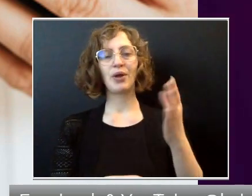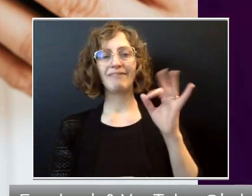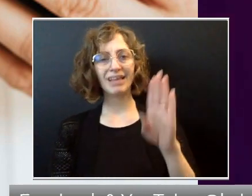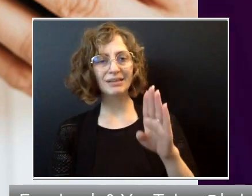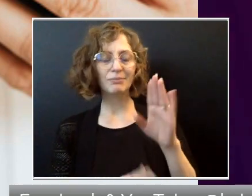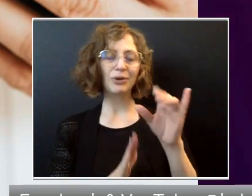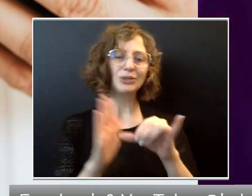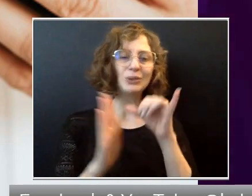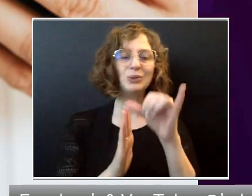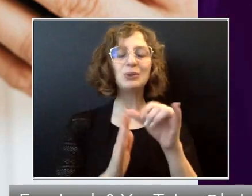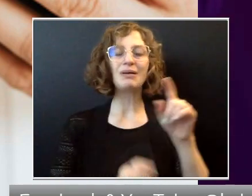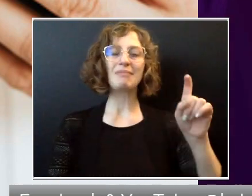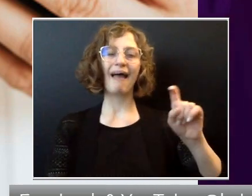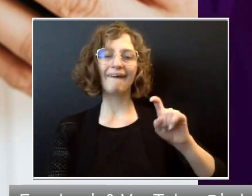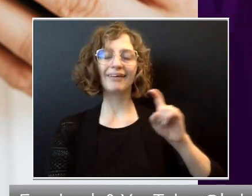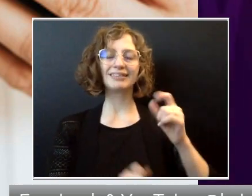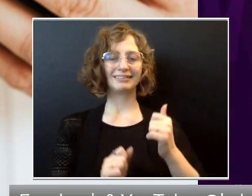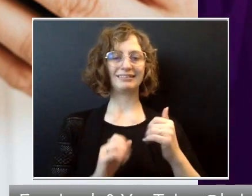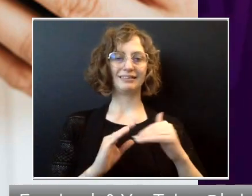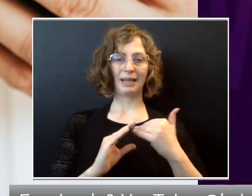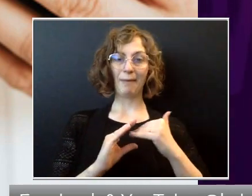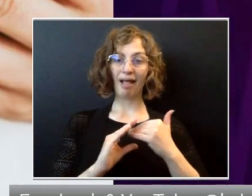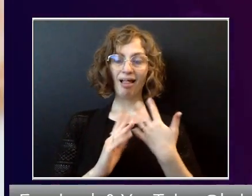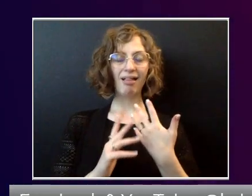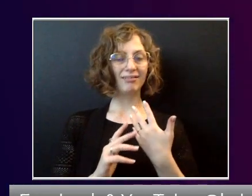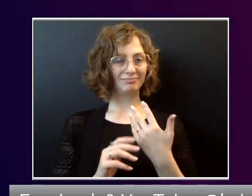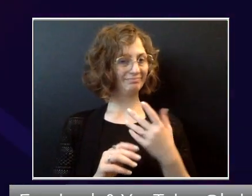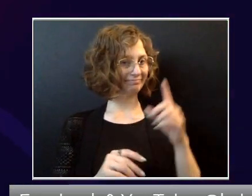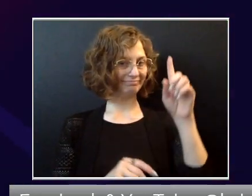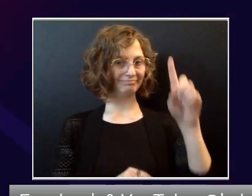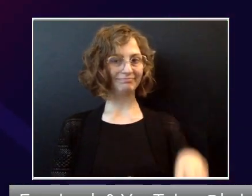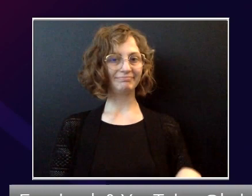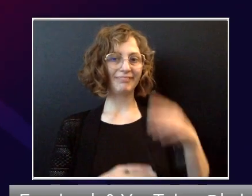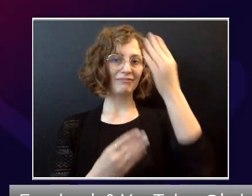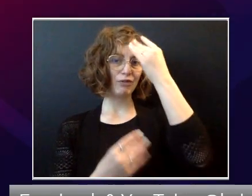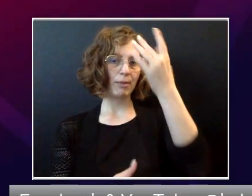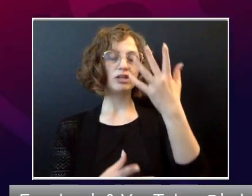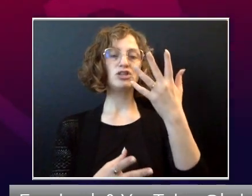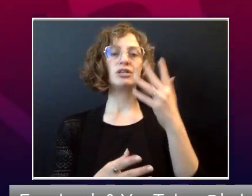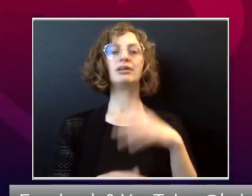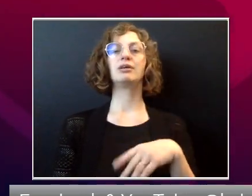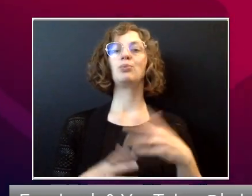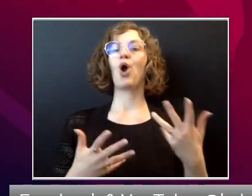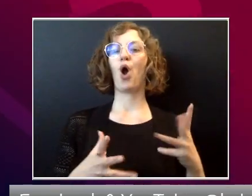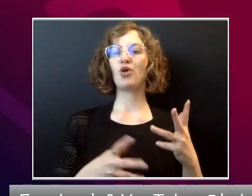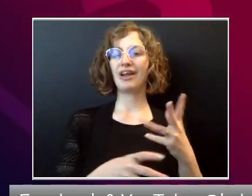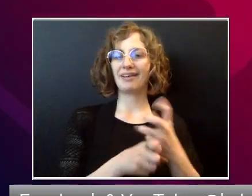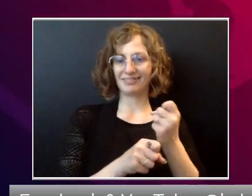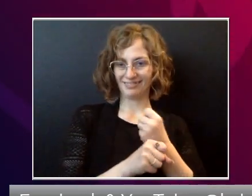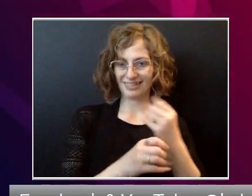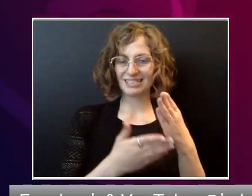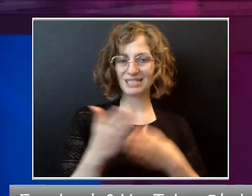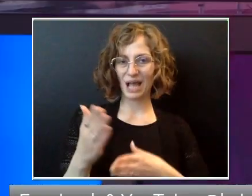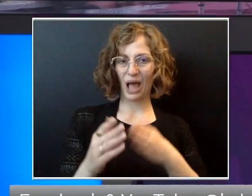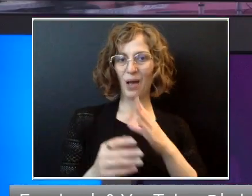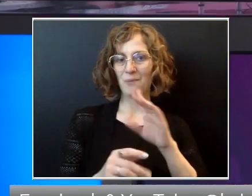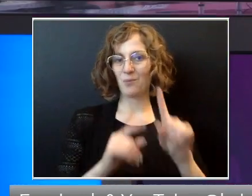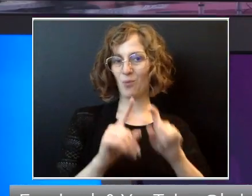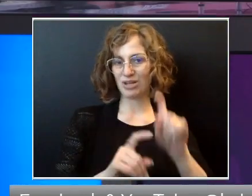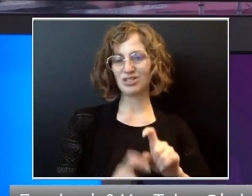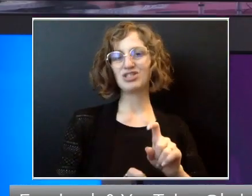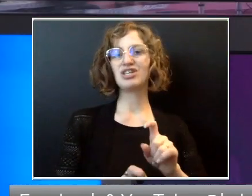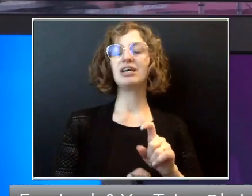You will find information right there on your screen. Let's get to some questions that are coming in today. Yen Liang wants to know, is traditional